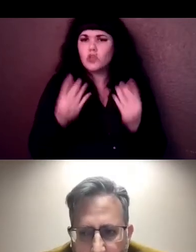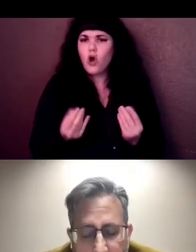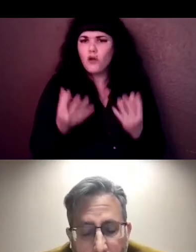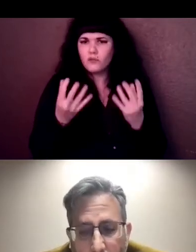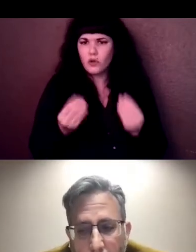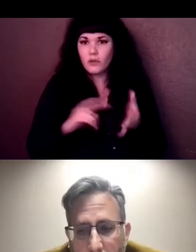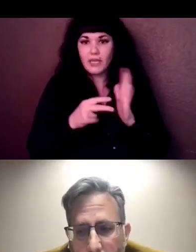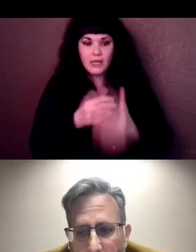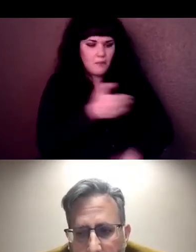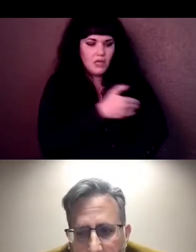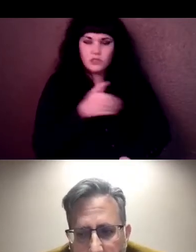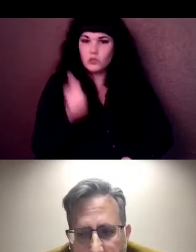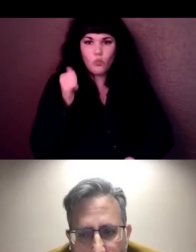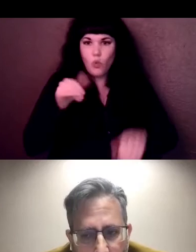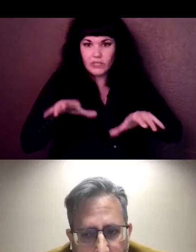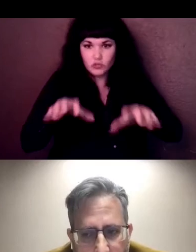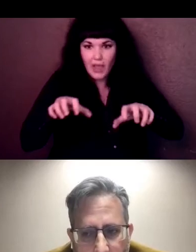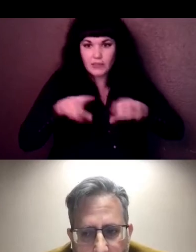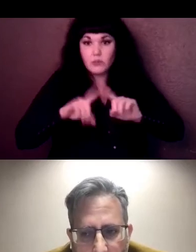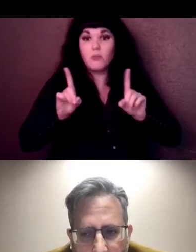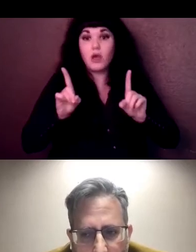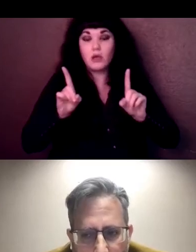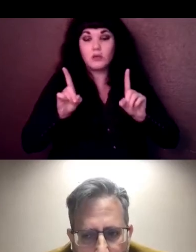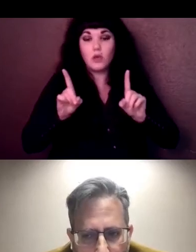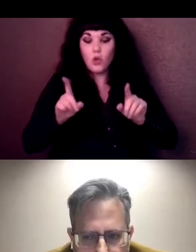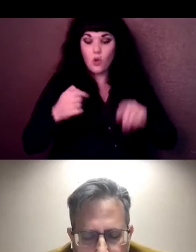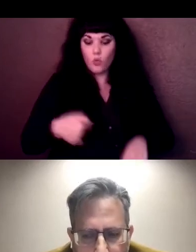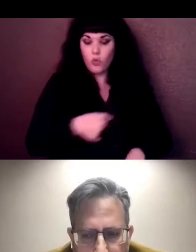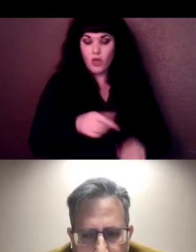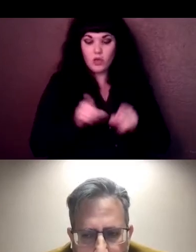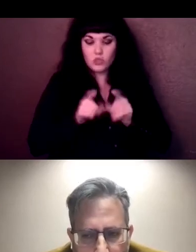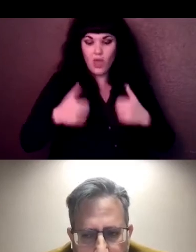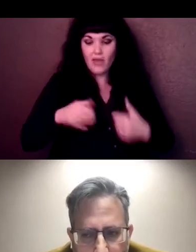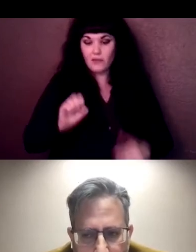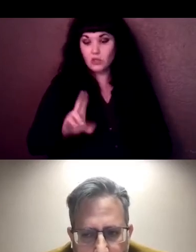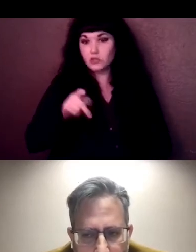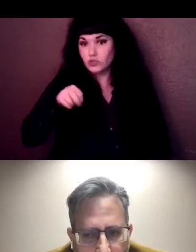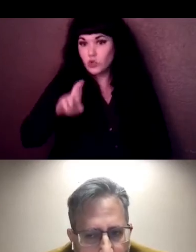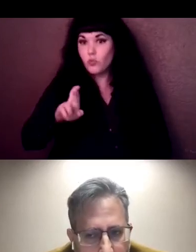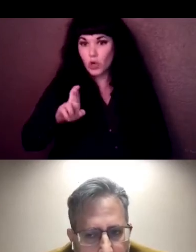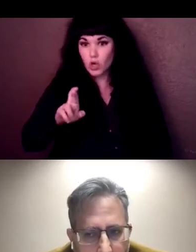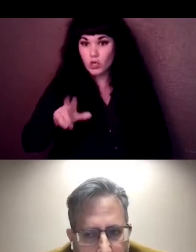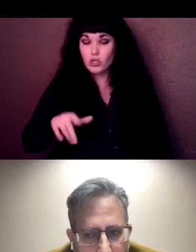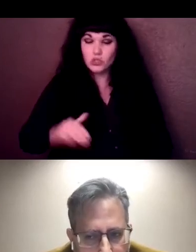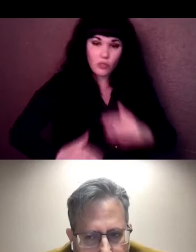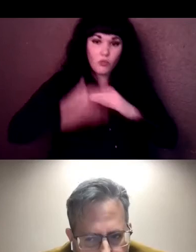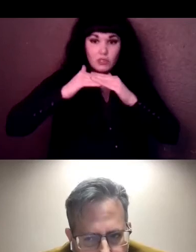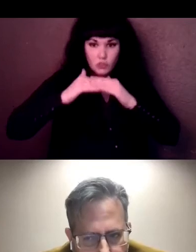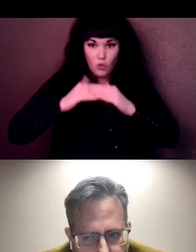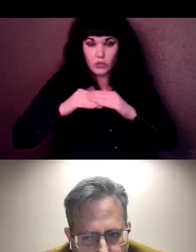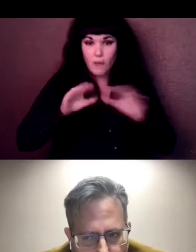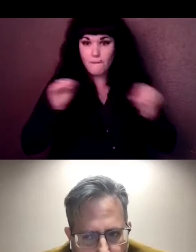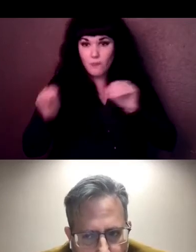muscle, but we also employ the suprathreshold motor stimulus that makes muscle contract. That's